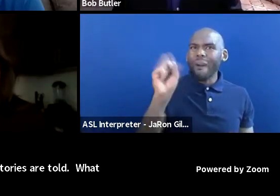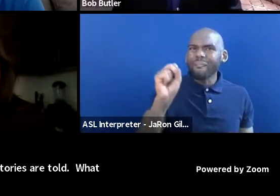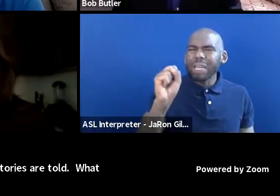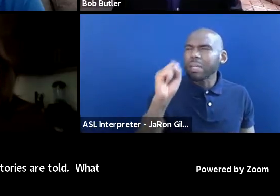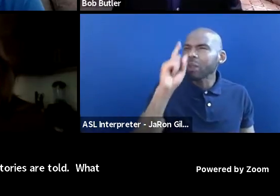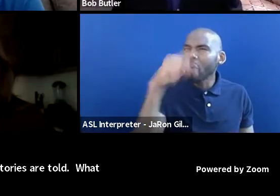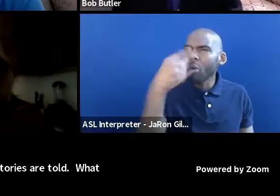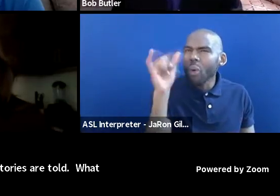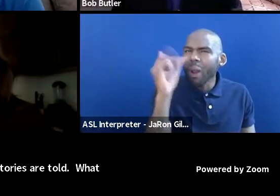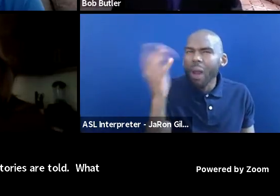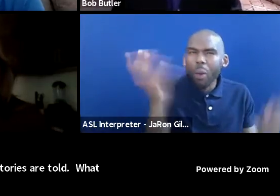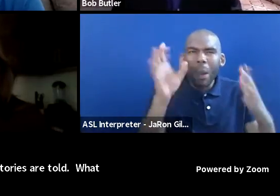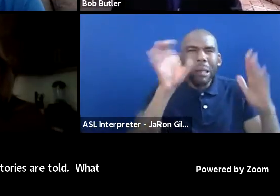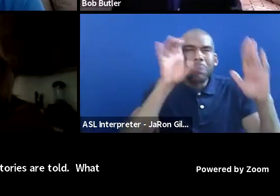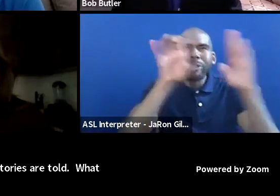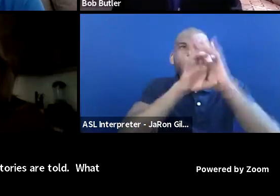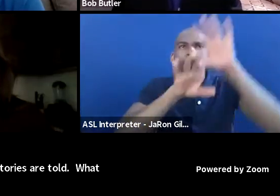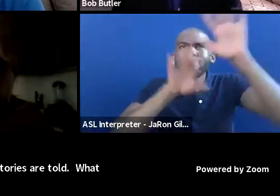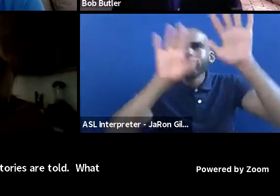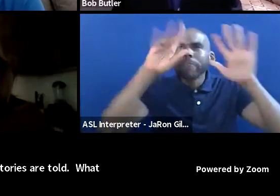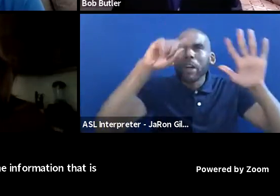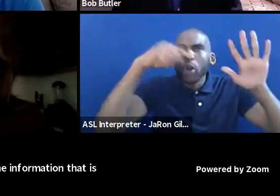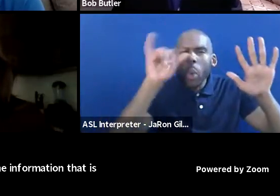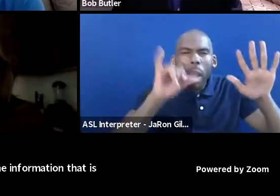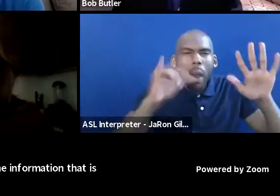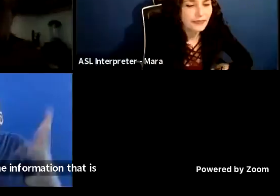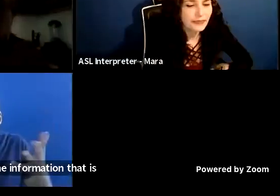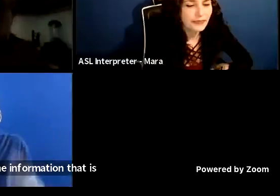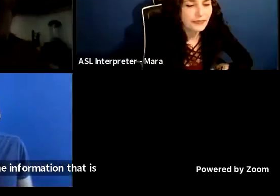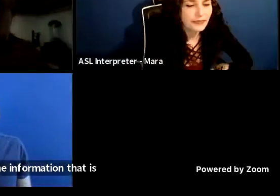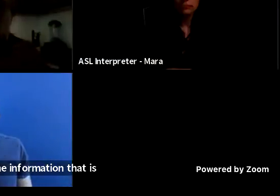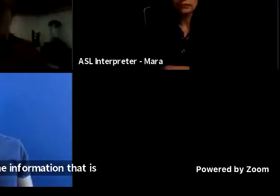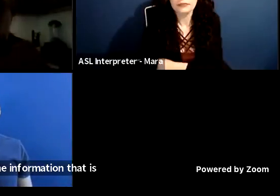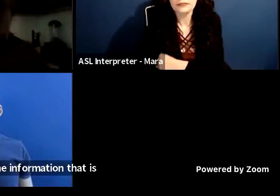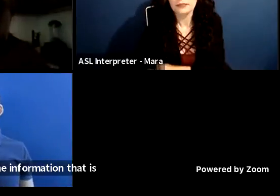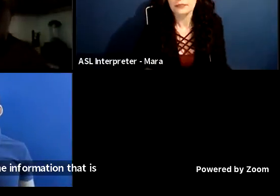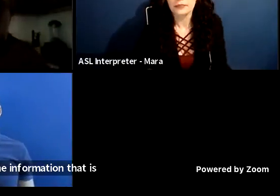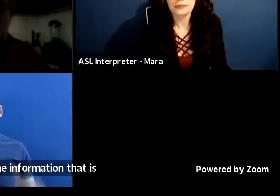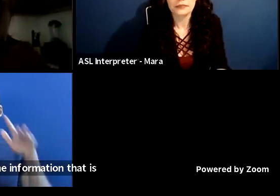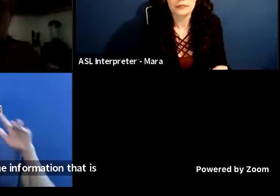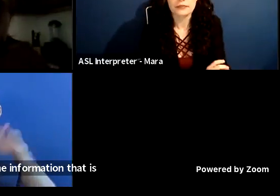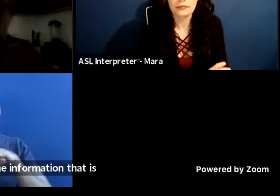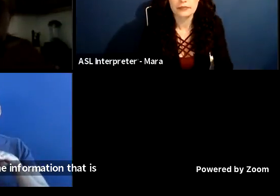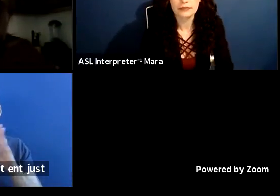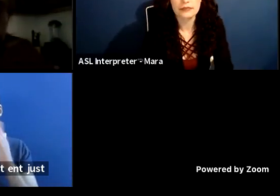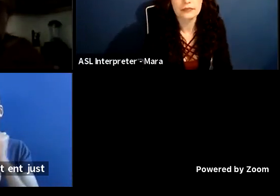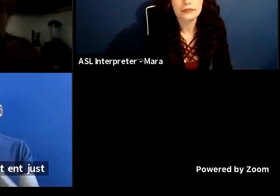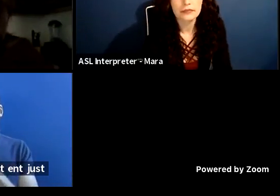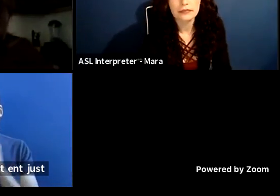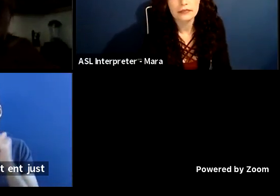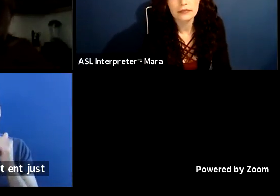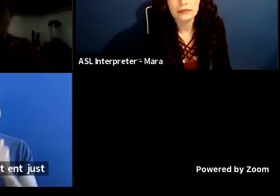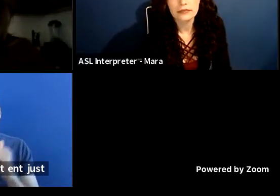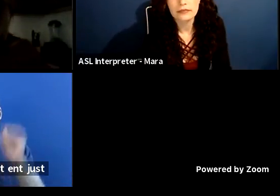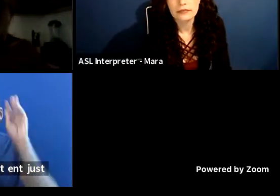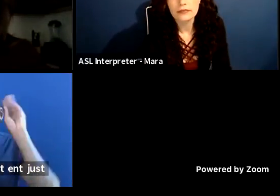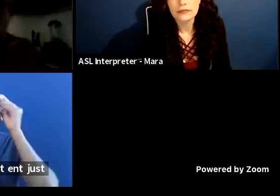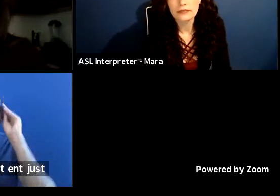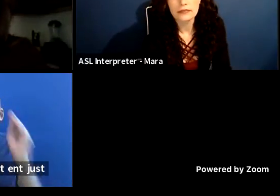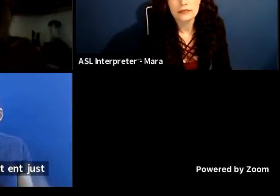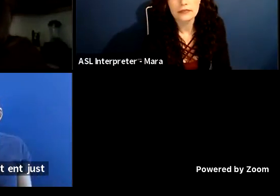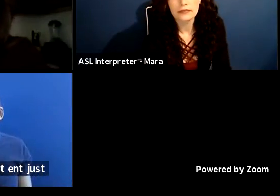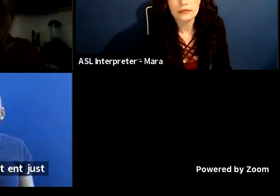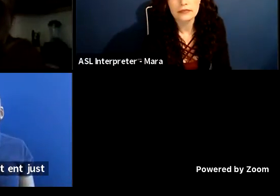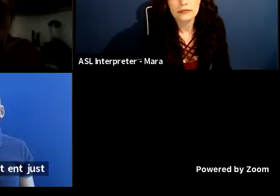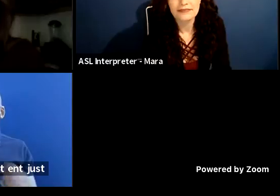that's on them. So you don't just roll in there and someone puts your hair in curlers and put some lip gloss on you and you turn